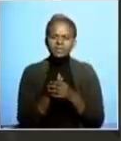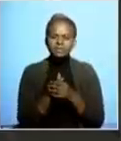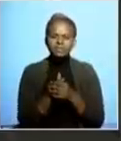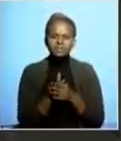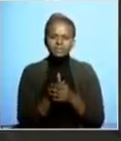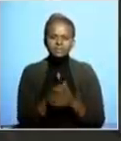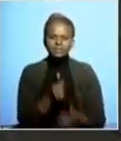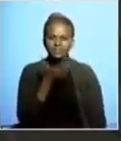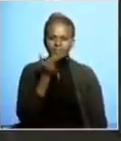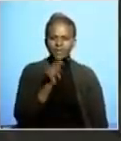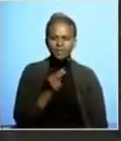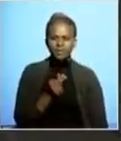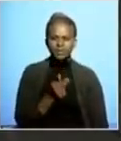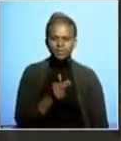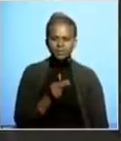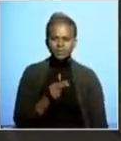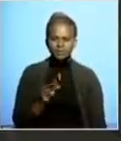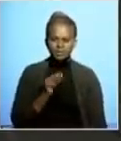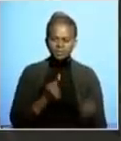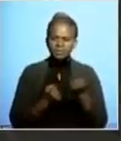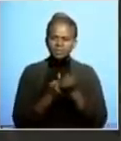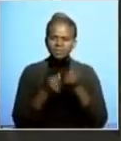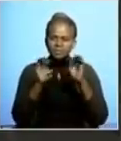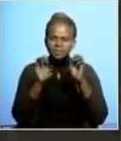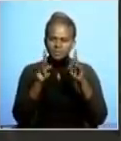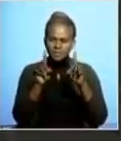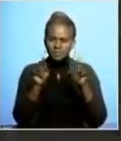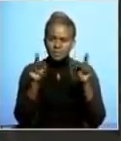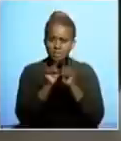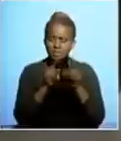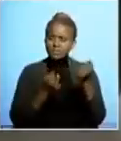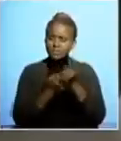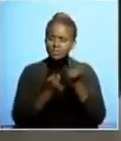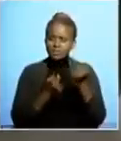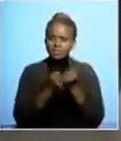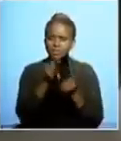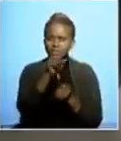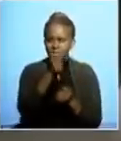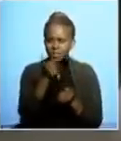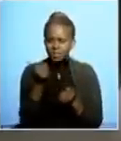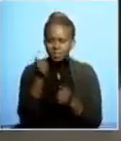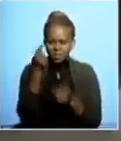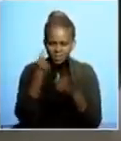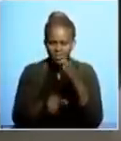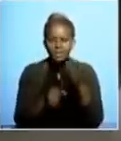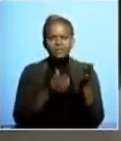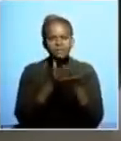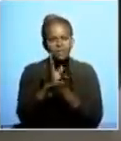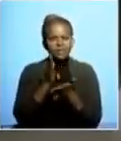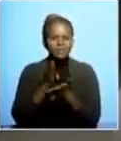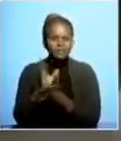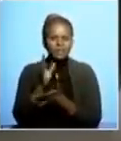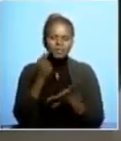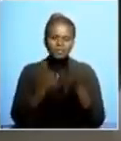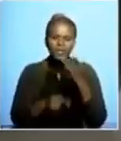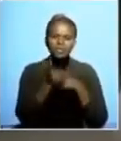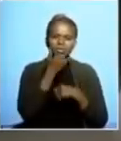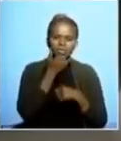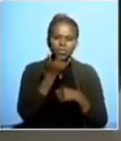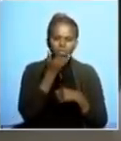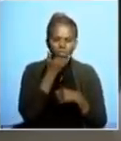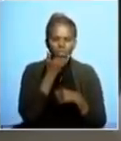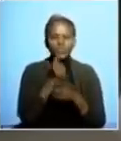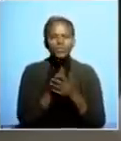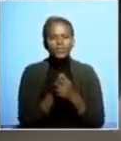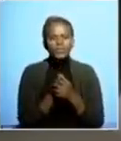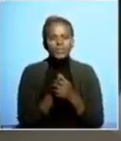Let us support education. Let us support each other. What is right is right. What is wrong is wrong. There's no middle